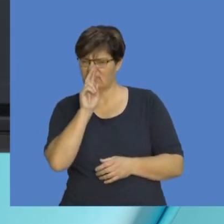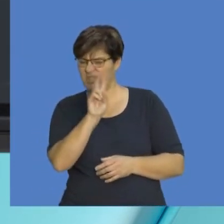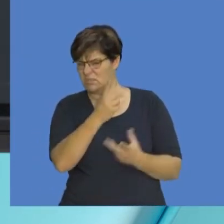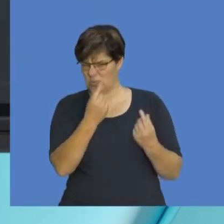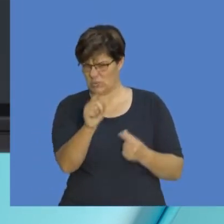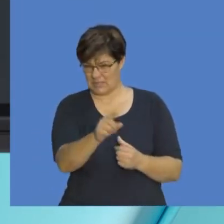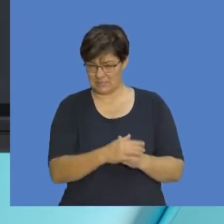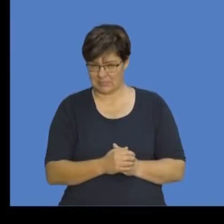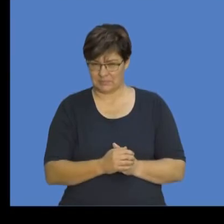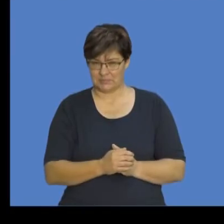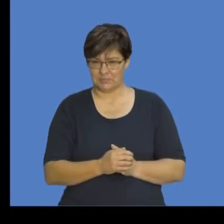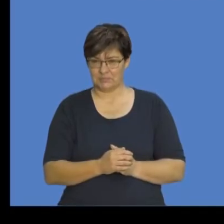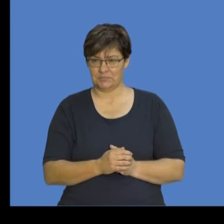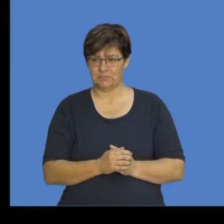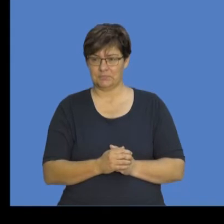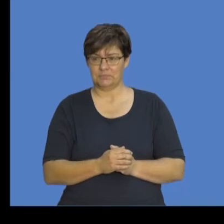see what we can do.